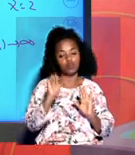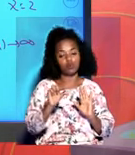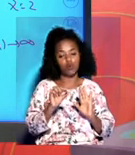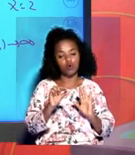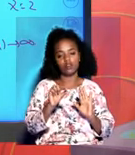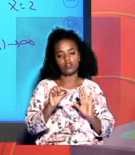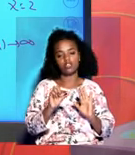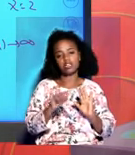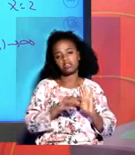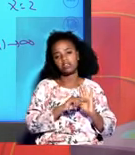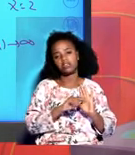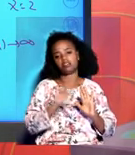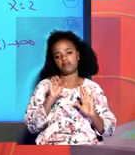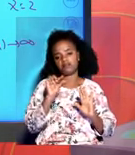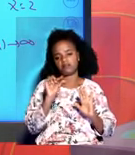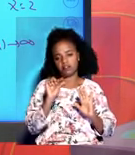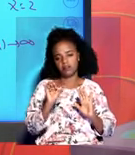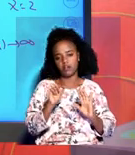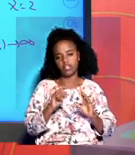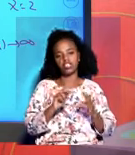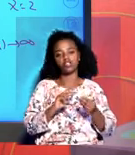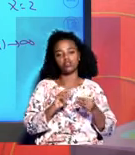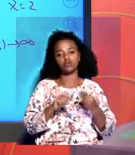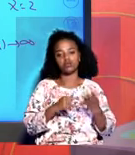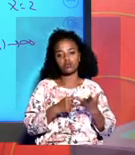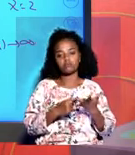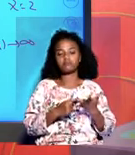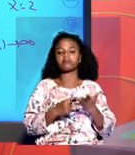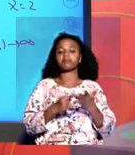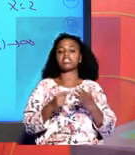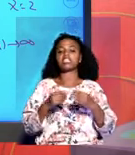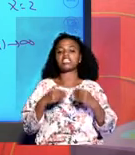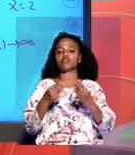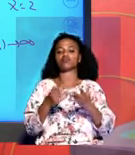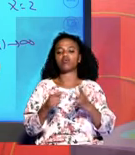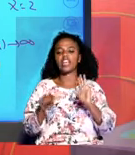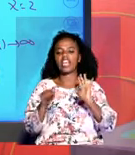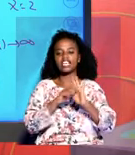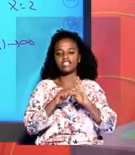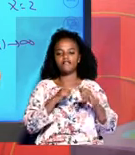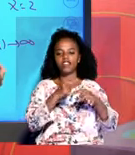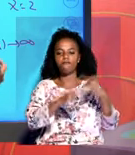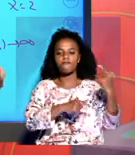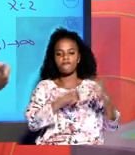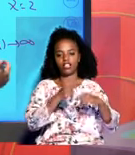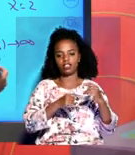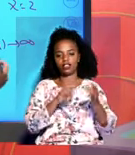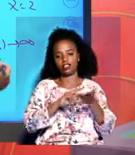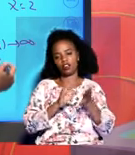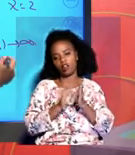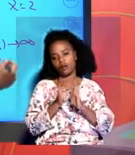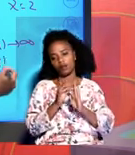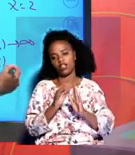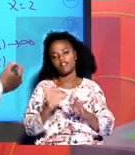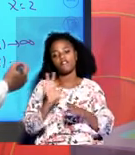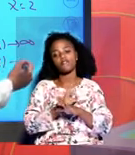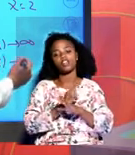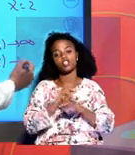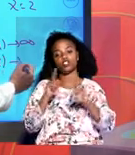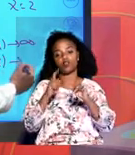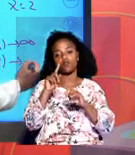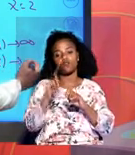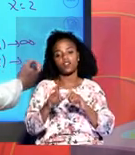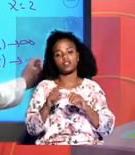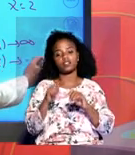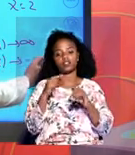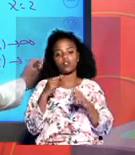very small negative number gives you negative infinity. Therefore, our function f of x goes